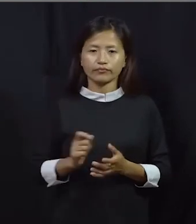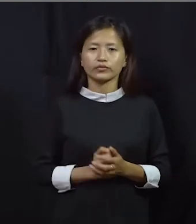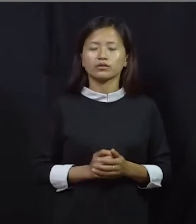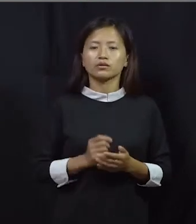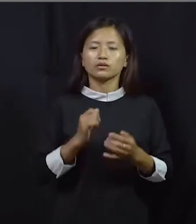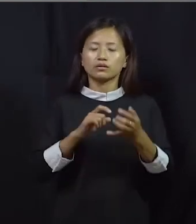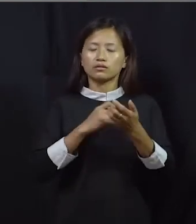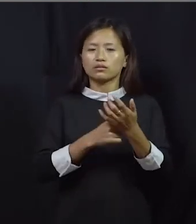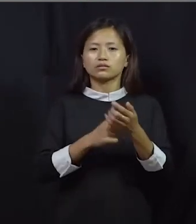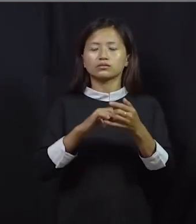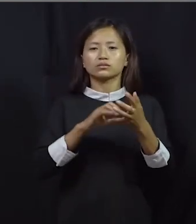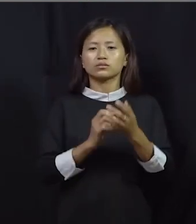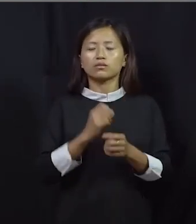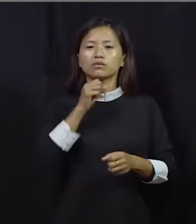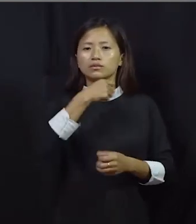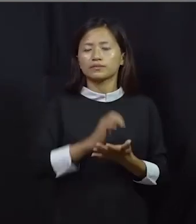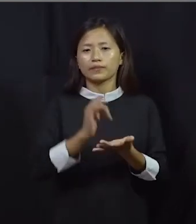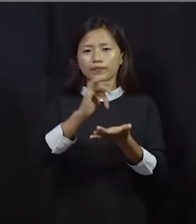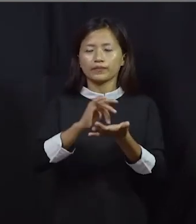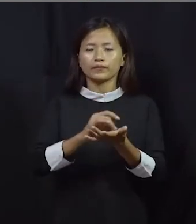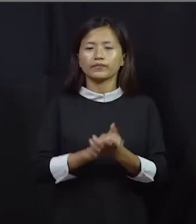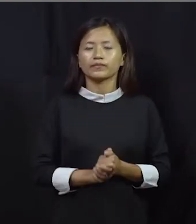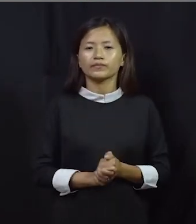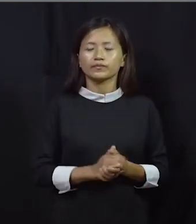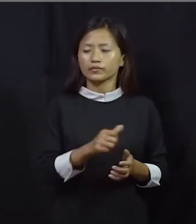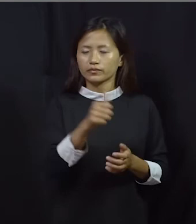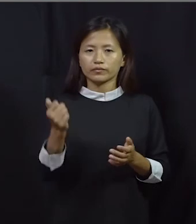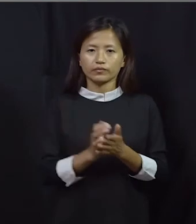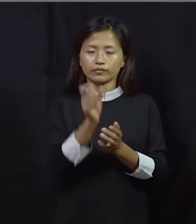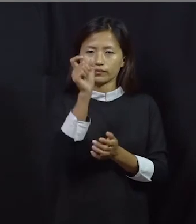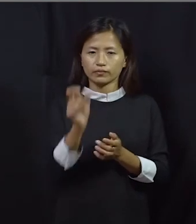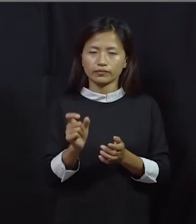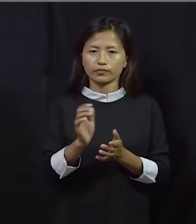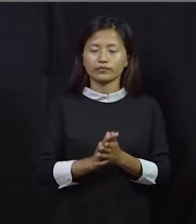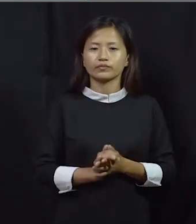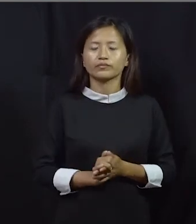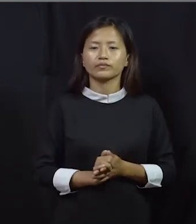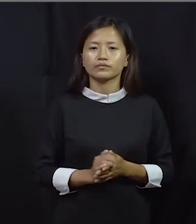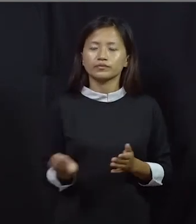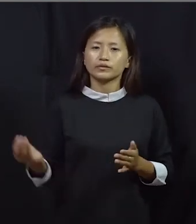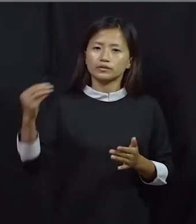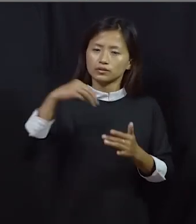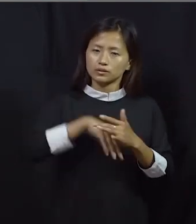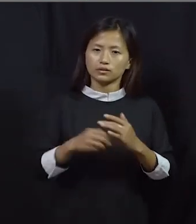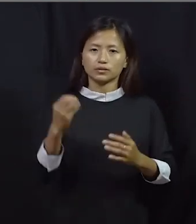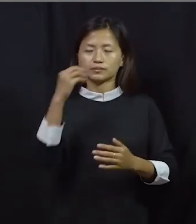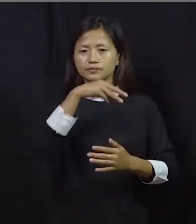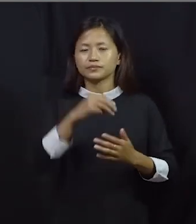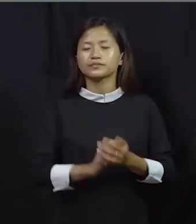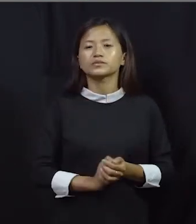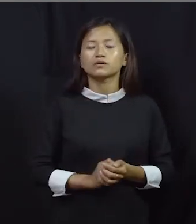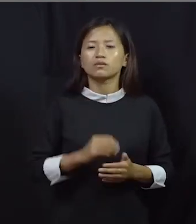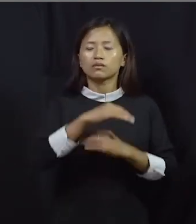the old bliss. It is, in other words, a income over and above